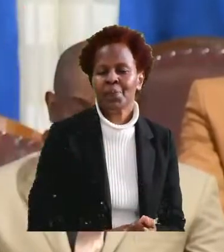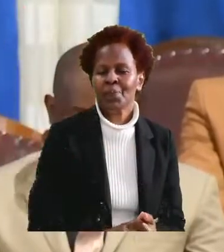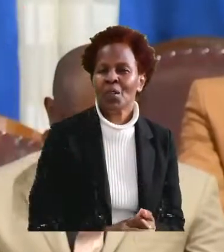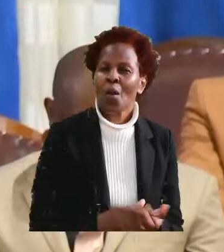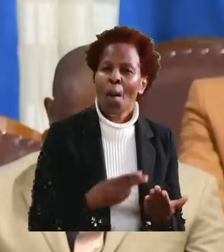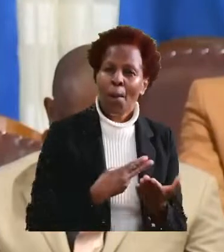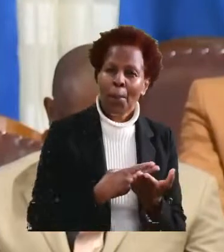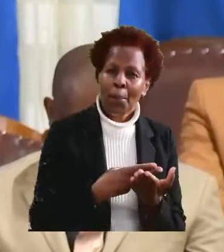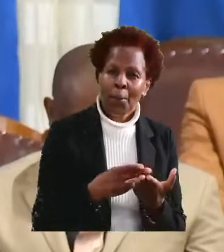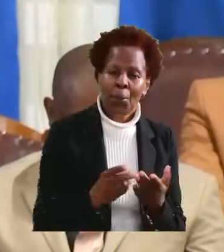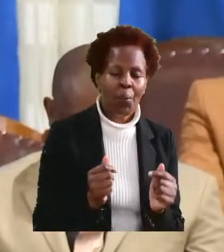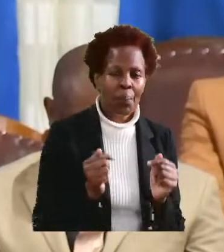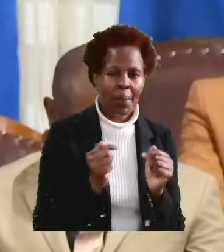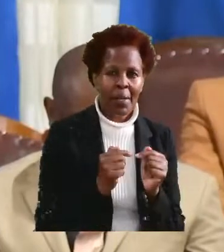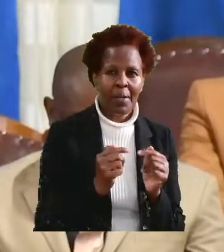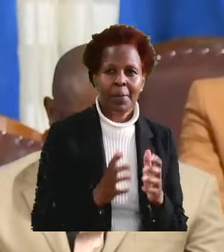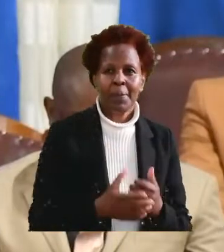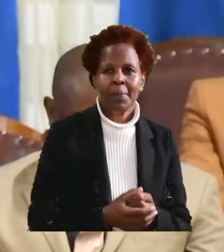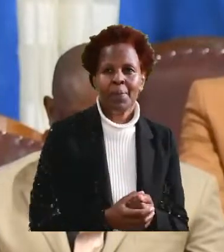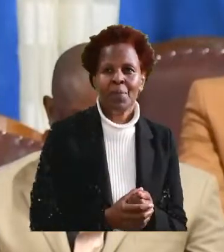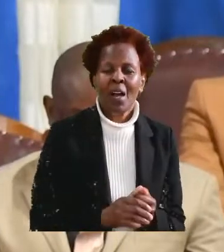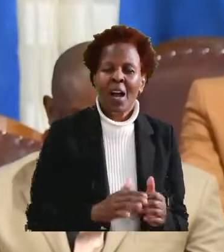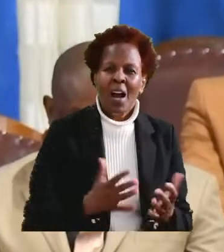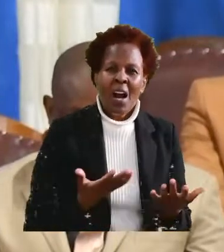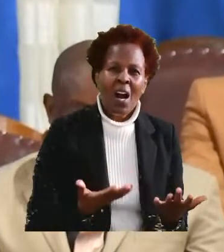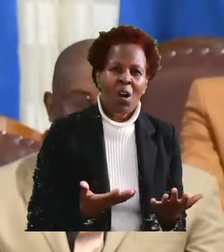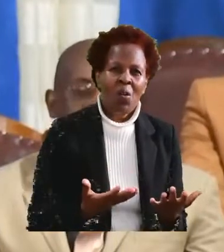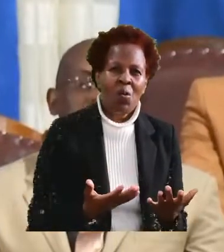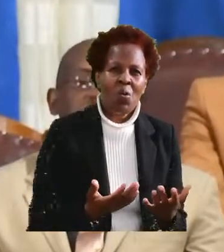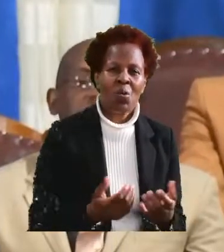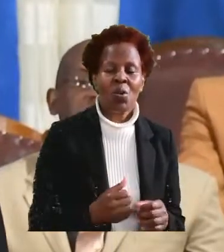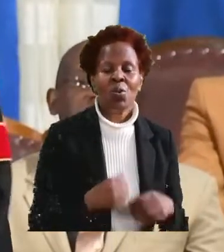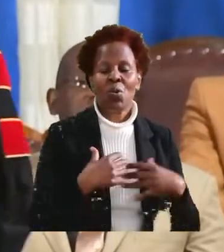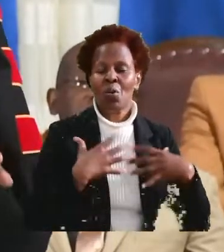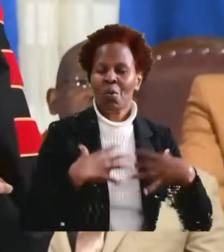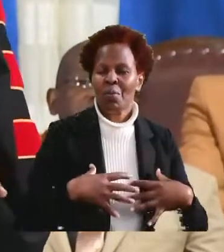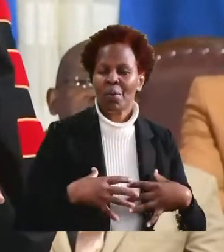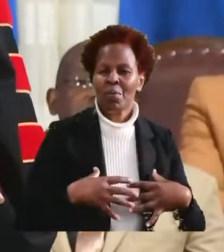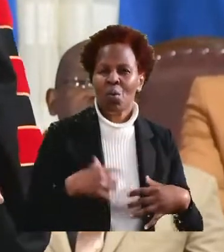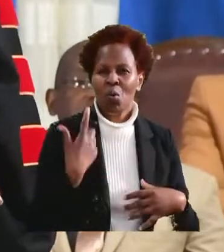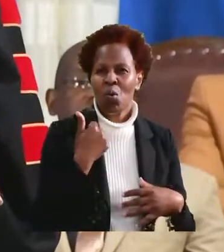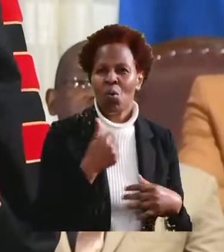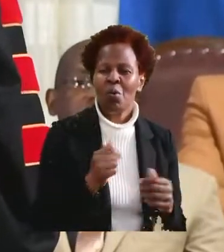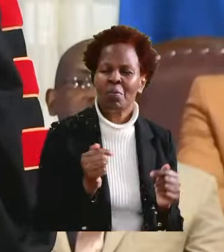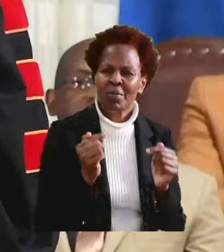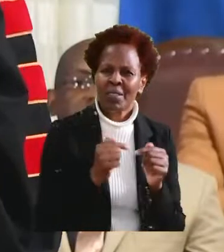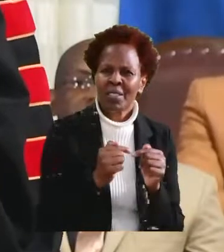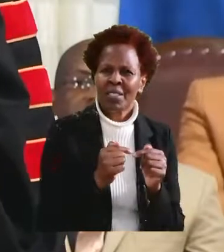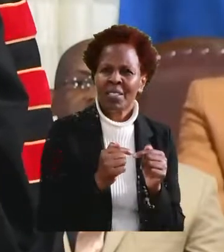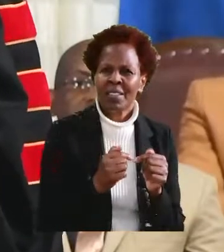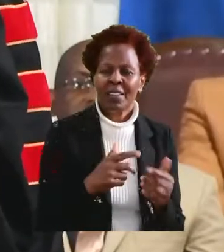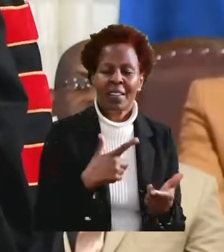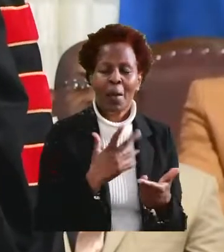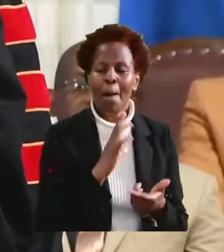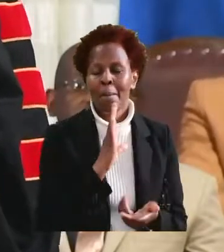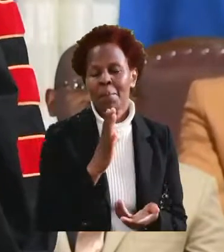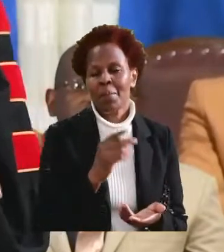Pure pain. How does pure pain become pure joy?